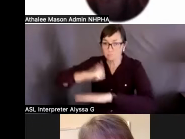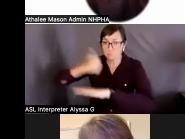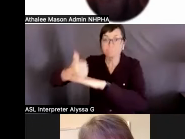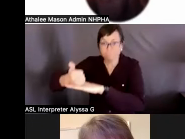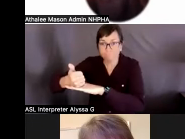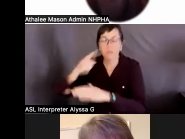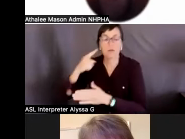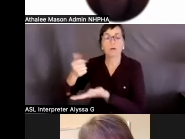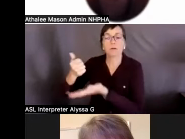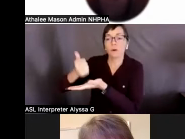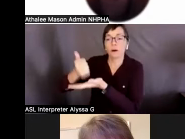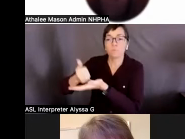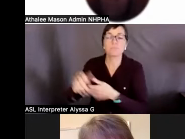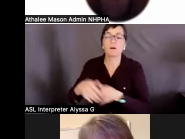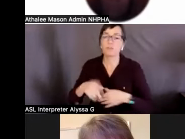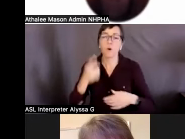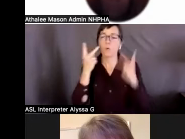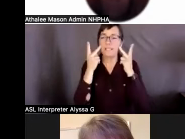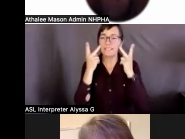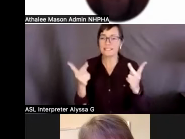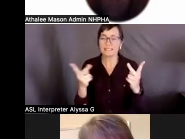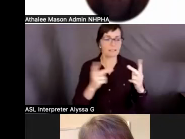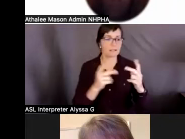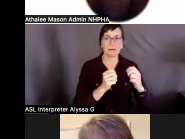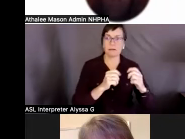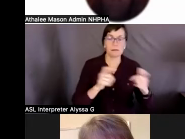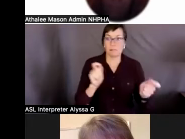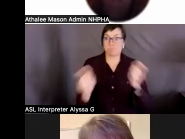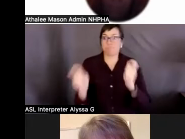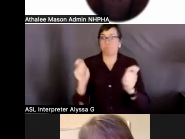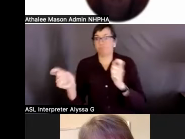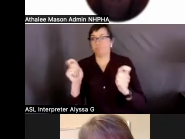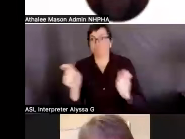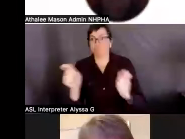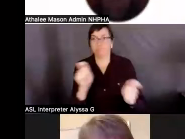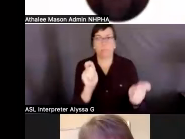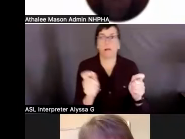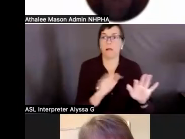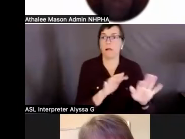in the response as well. So we see the rise of kind of these major players at this point.